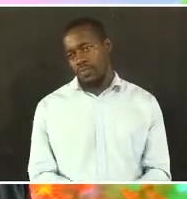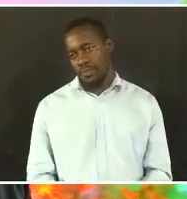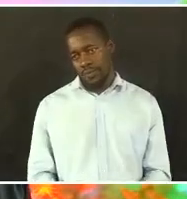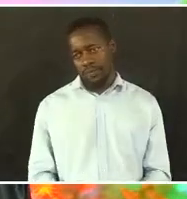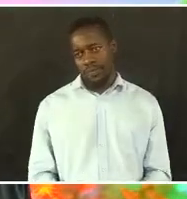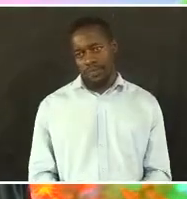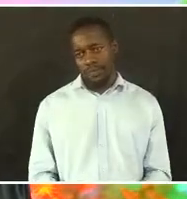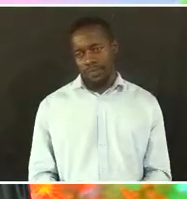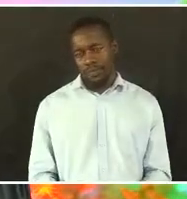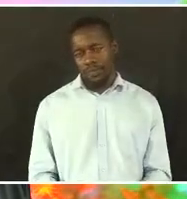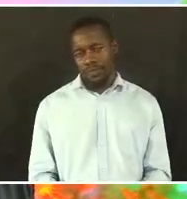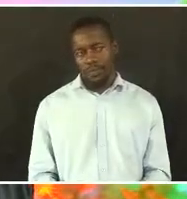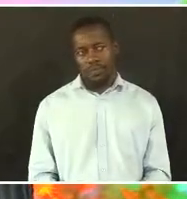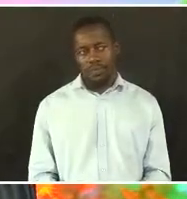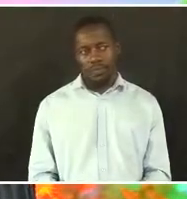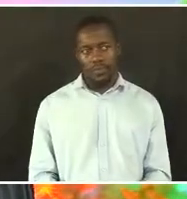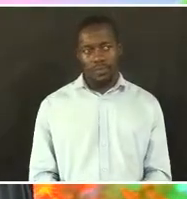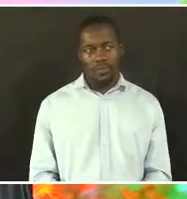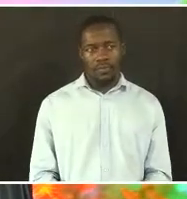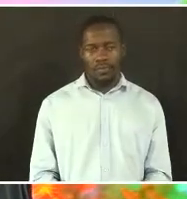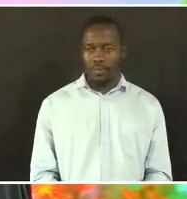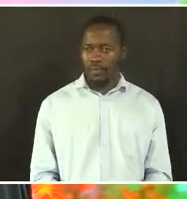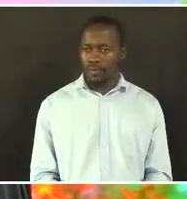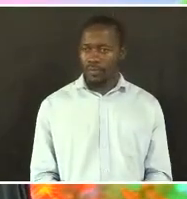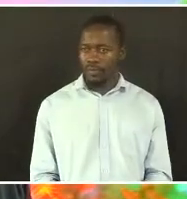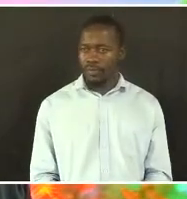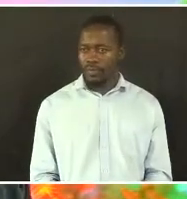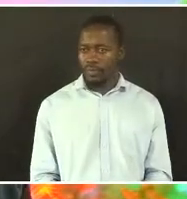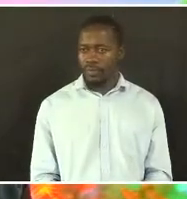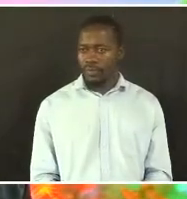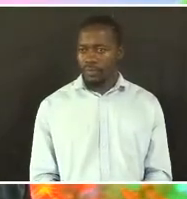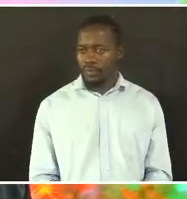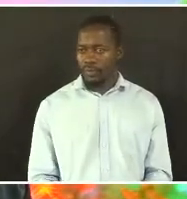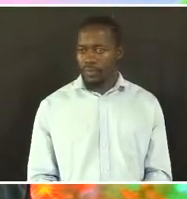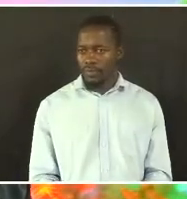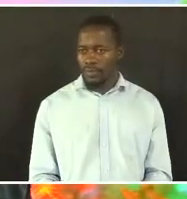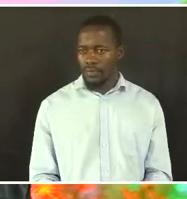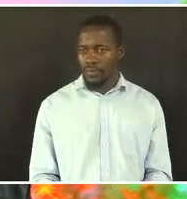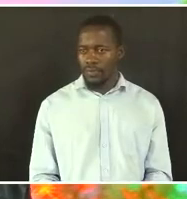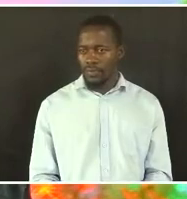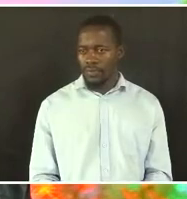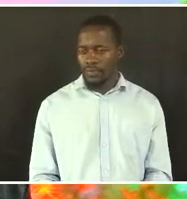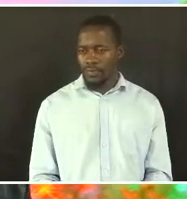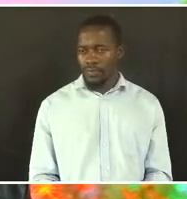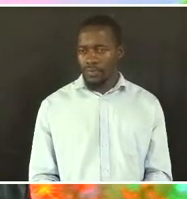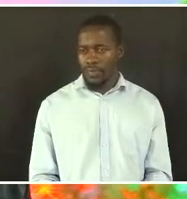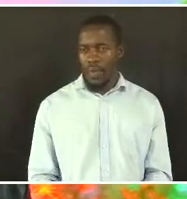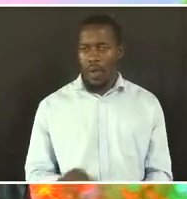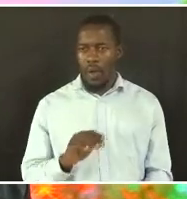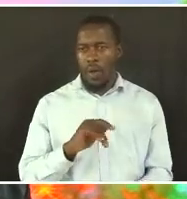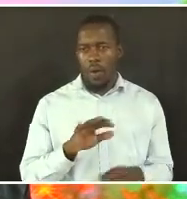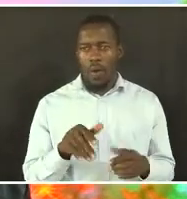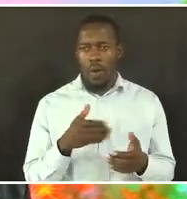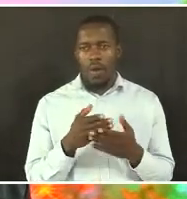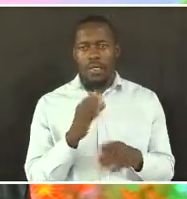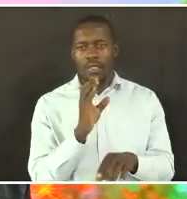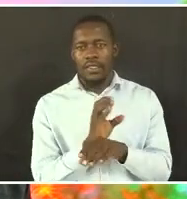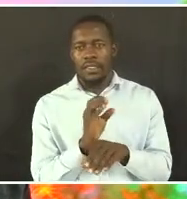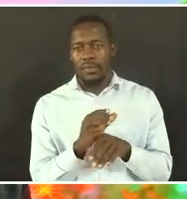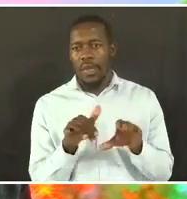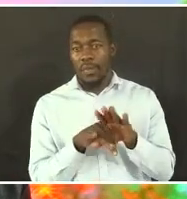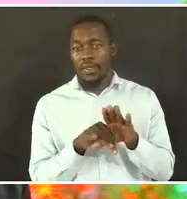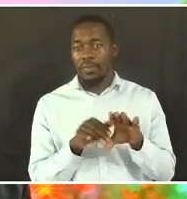you feedback, you collect, and we as church members, we participate in the ministry. All church members can